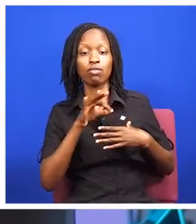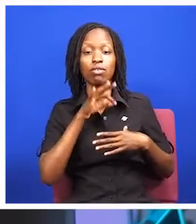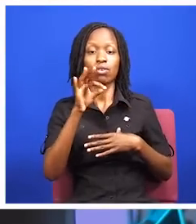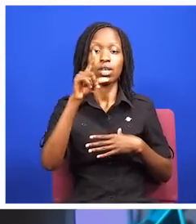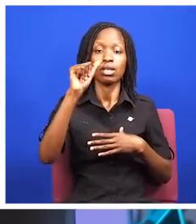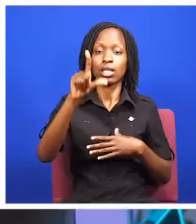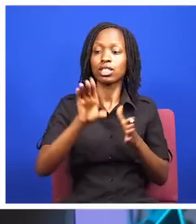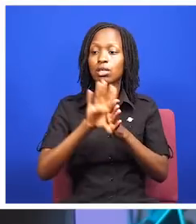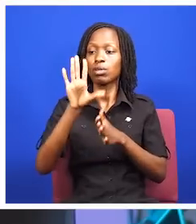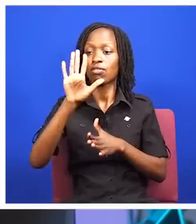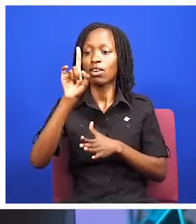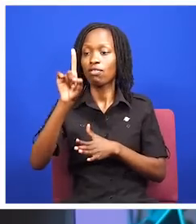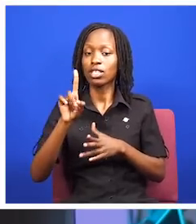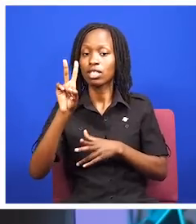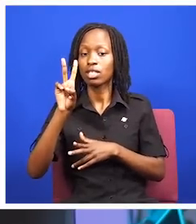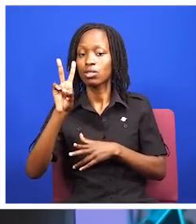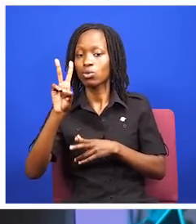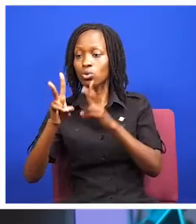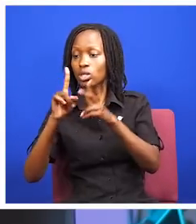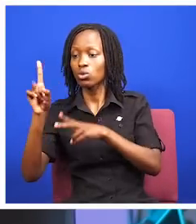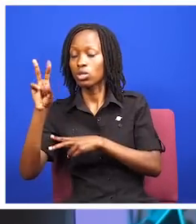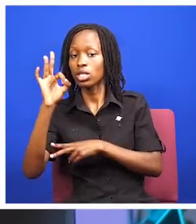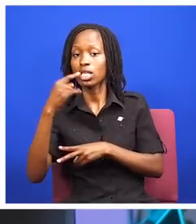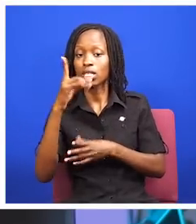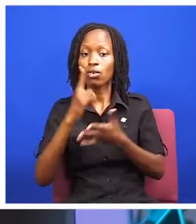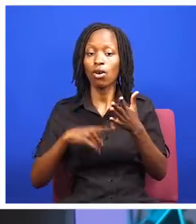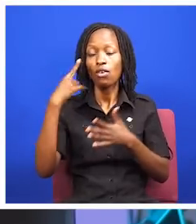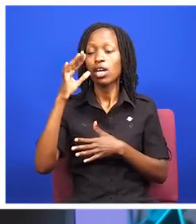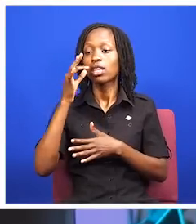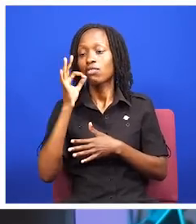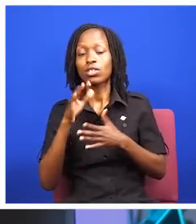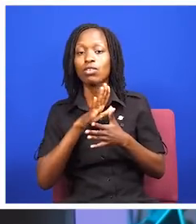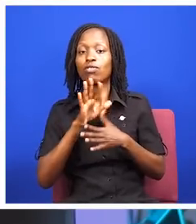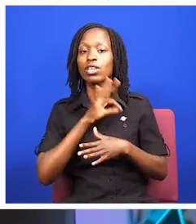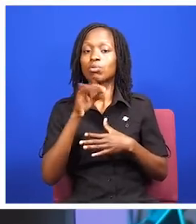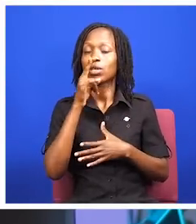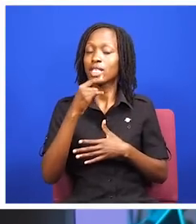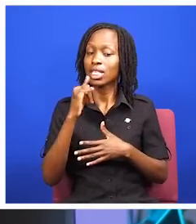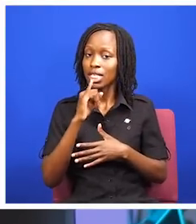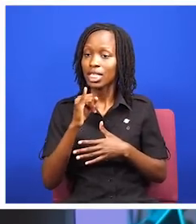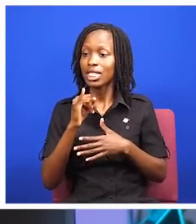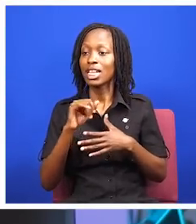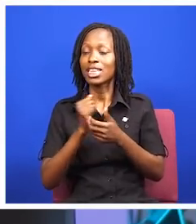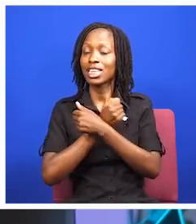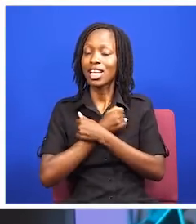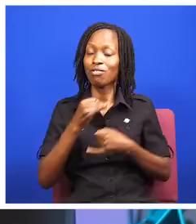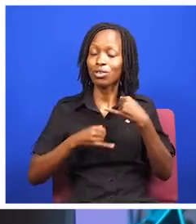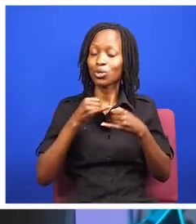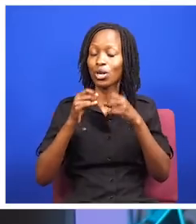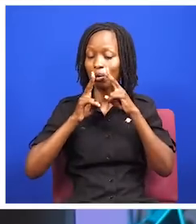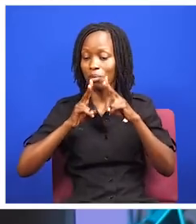lives. Galatians chapter 5, verse 22 to 23 says, "But the fruit of the Spirit is love,